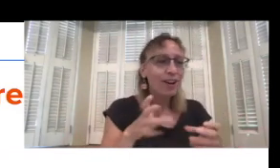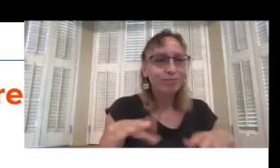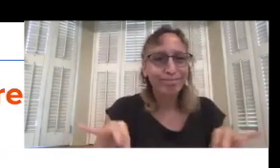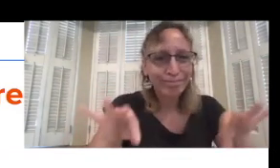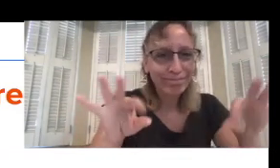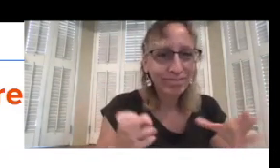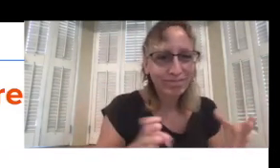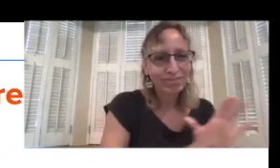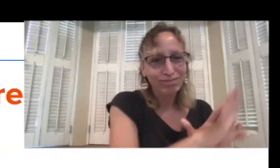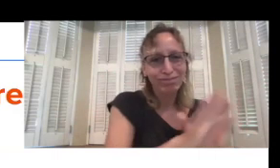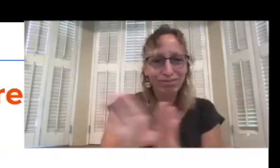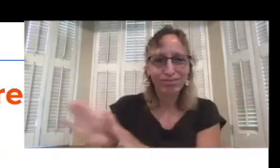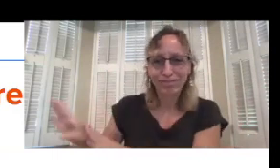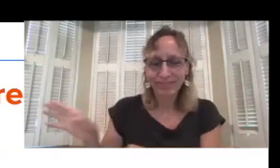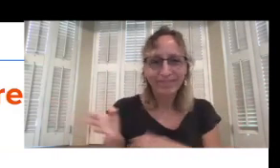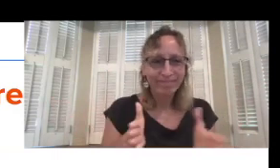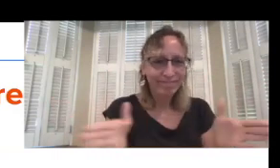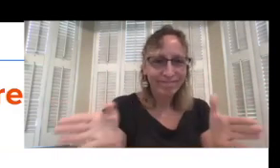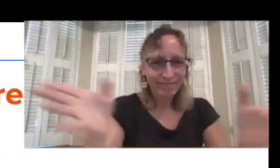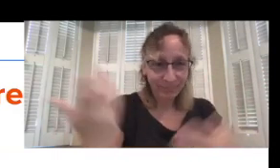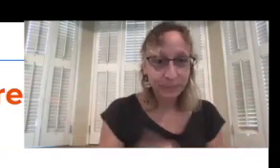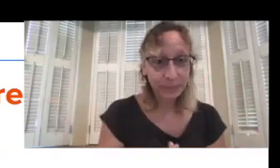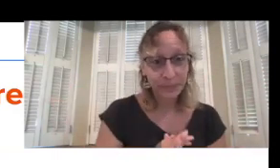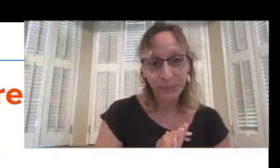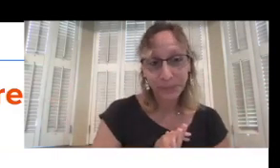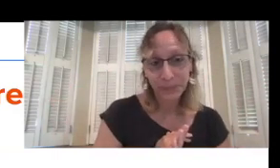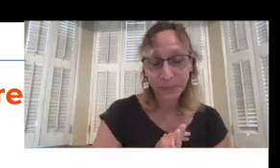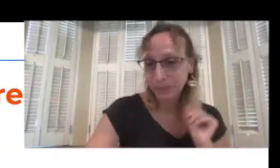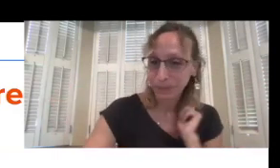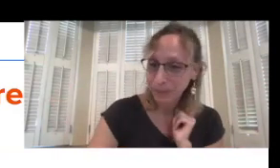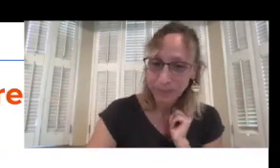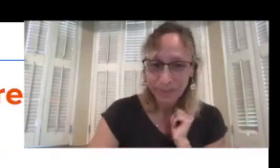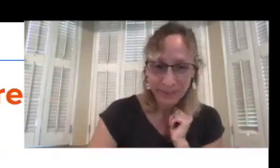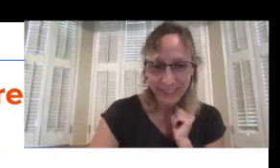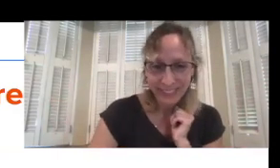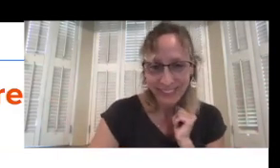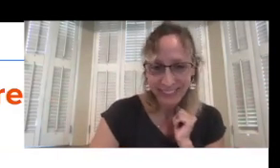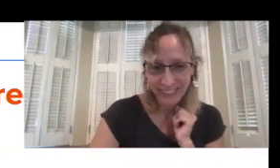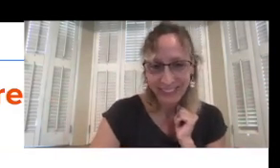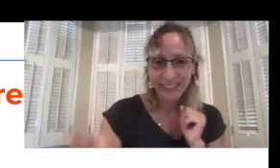as possible so that they can do well and pick up those languages in the critical period.